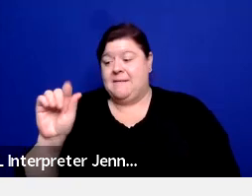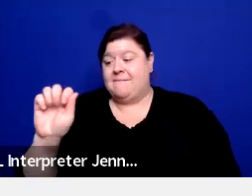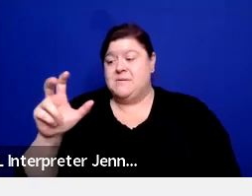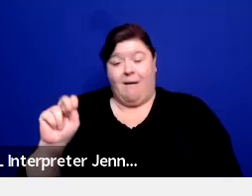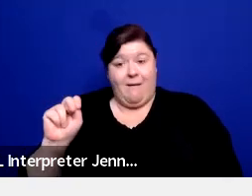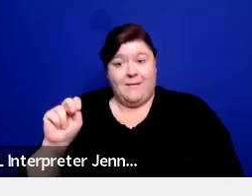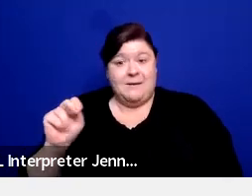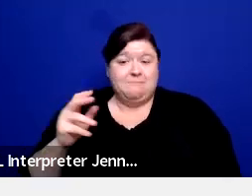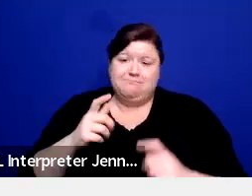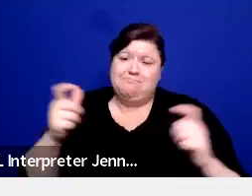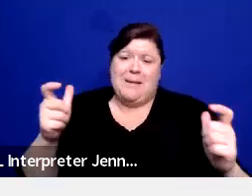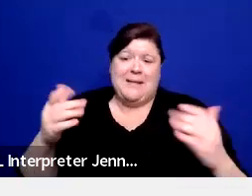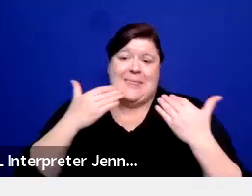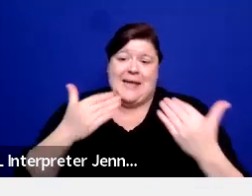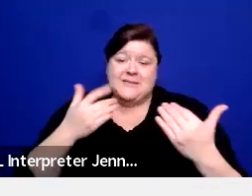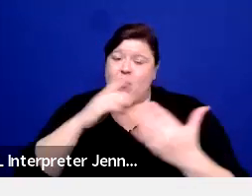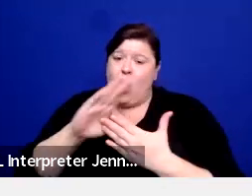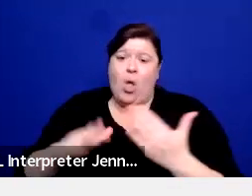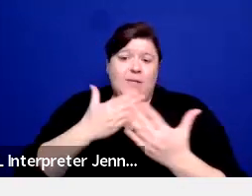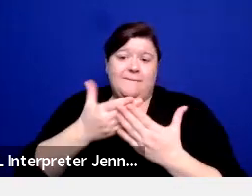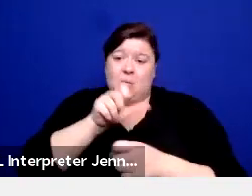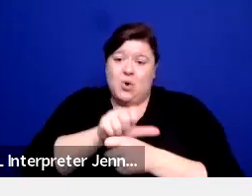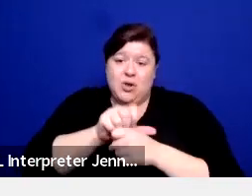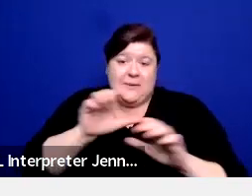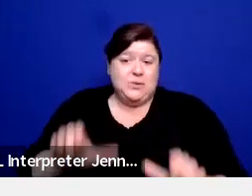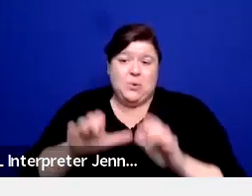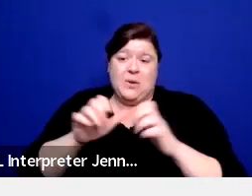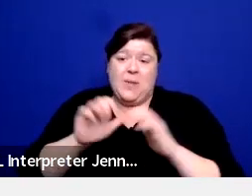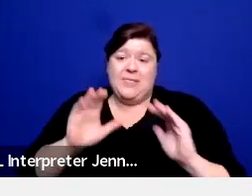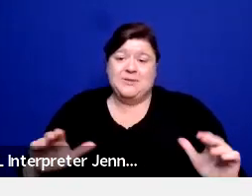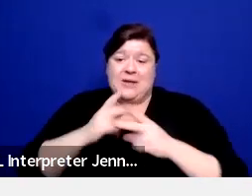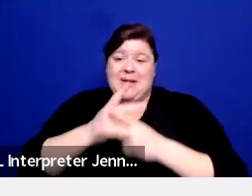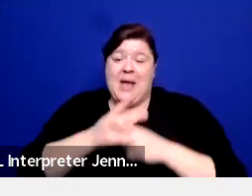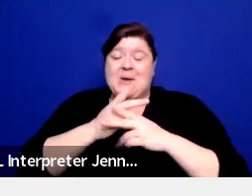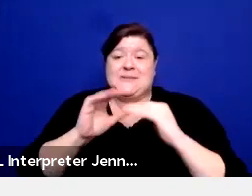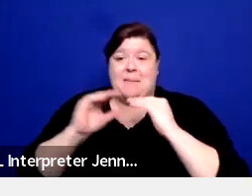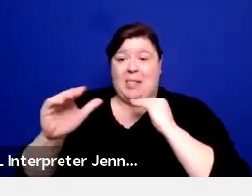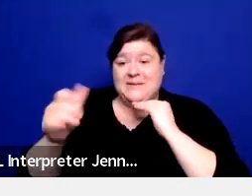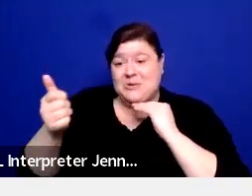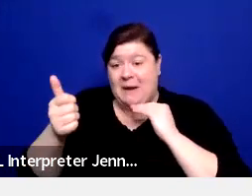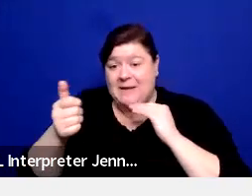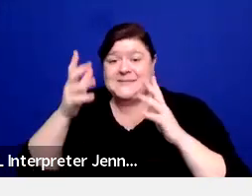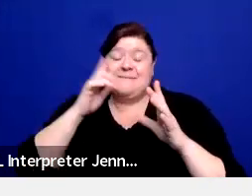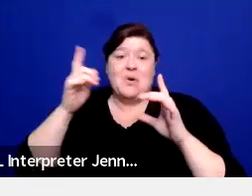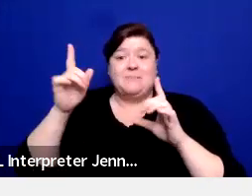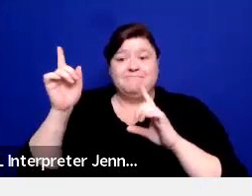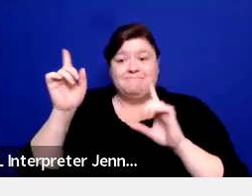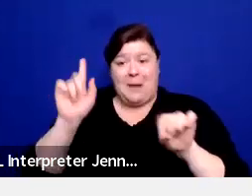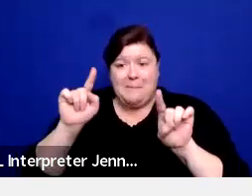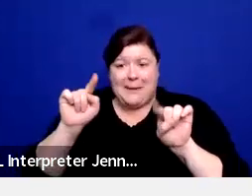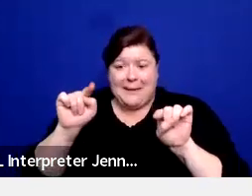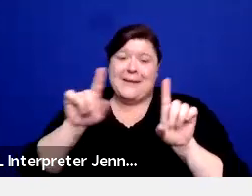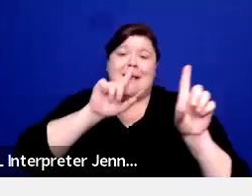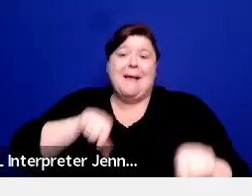huge thanks for all of the work that you've been doing with childcare stabilization grants and for coming for the last several months and answering a